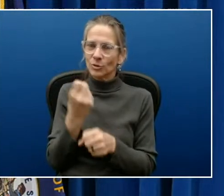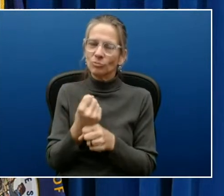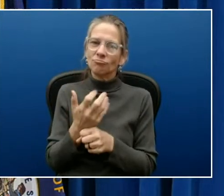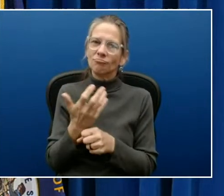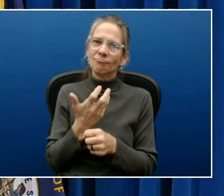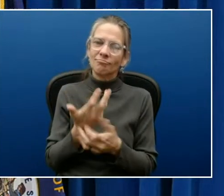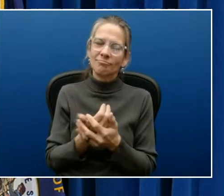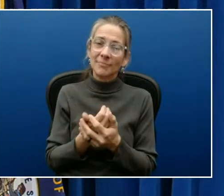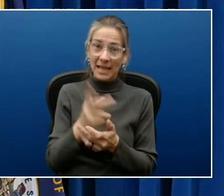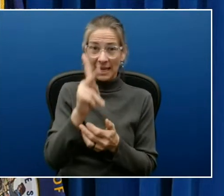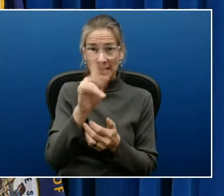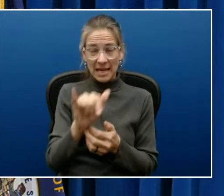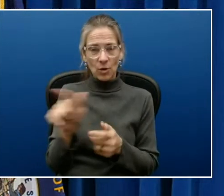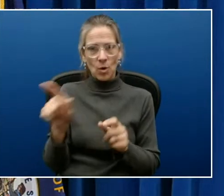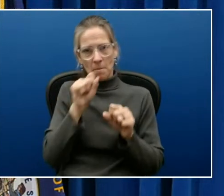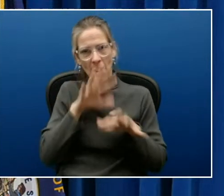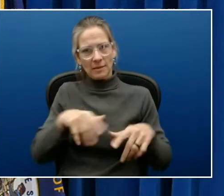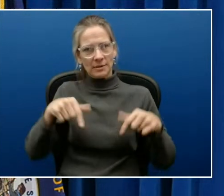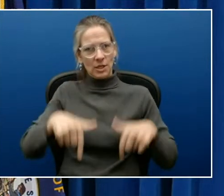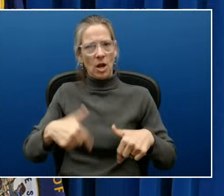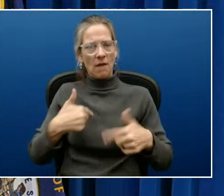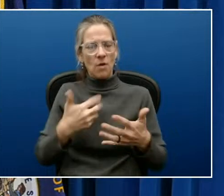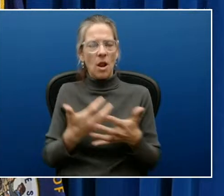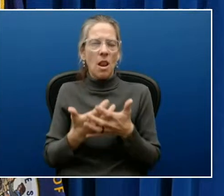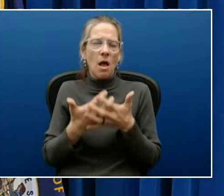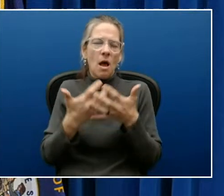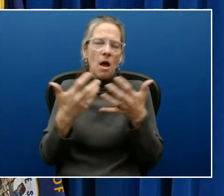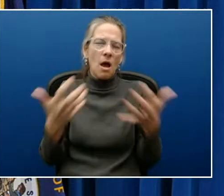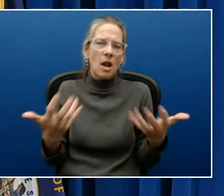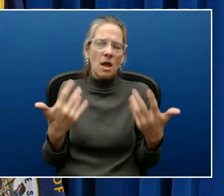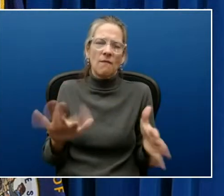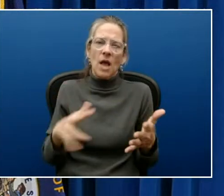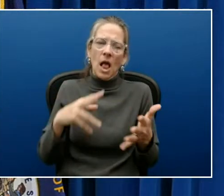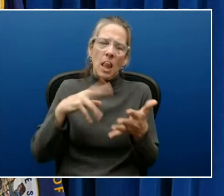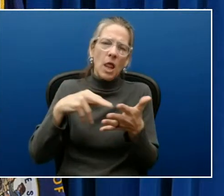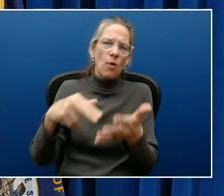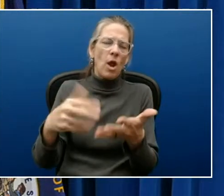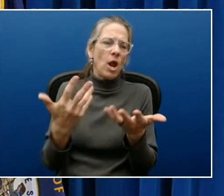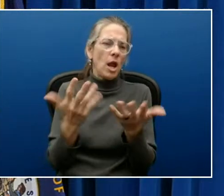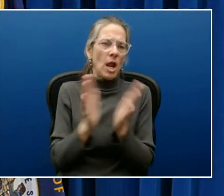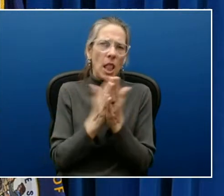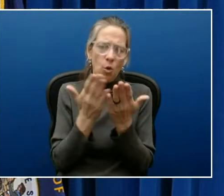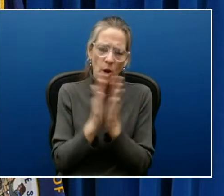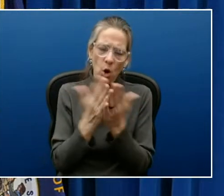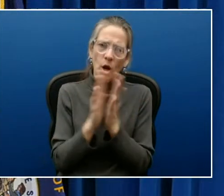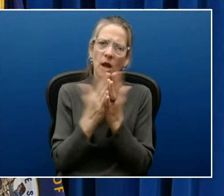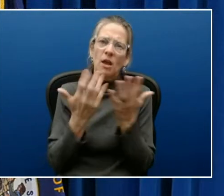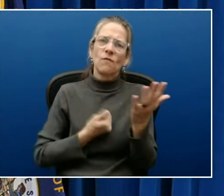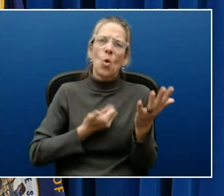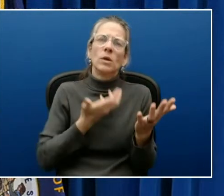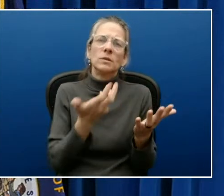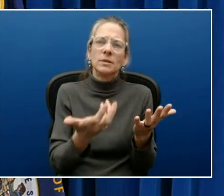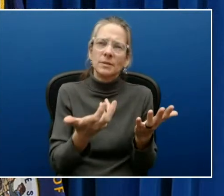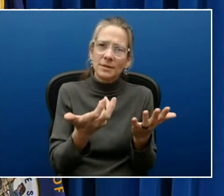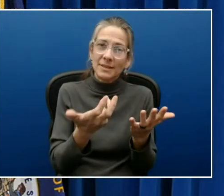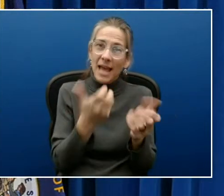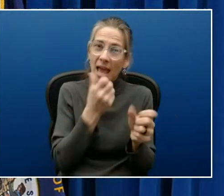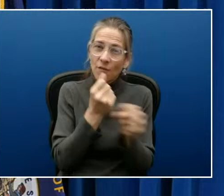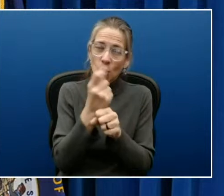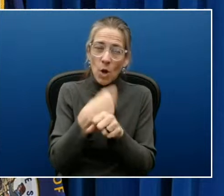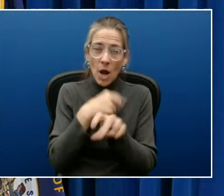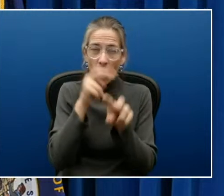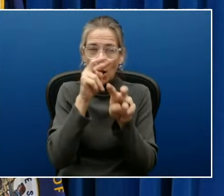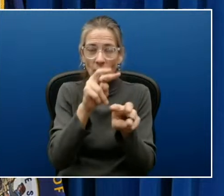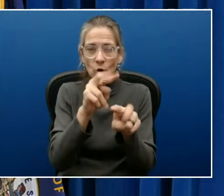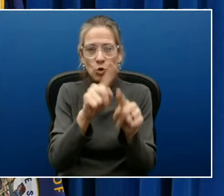Kentucky is blessed to have a wealth of great literary voices, and every 2 years I look forward to recognizing one of those talented voices